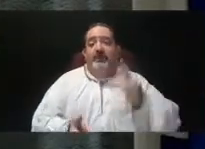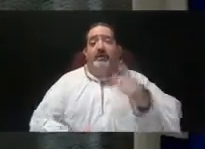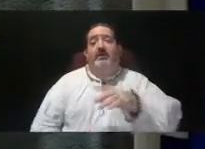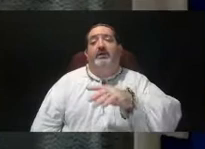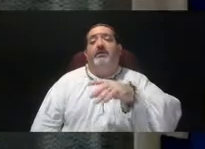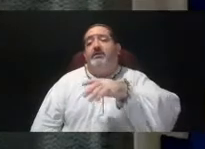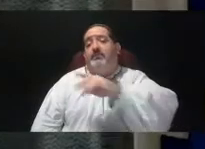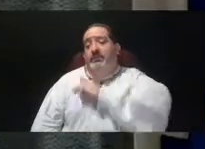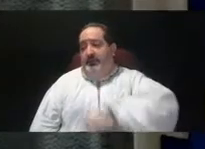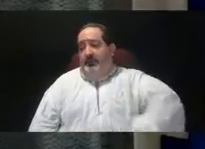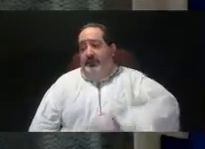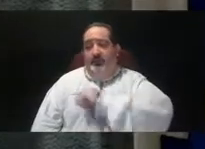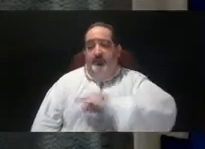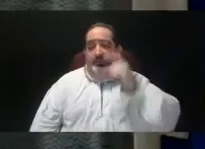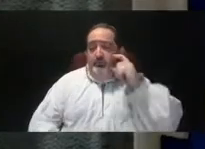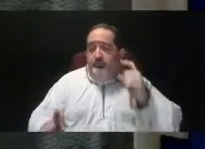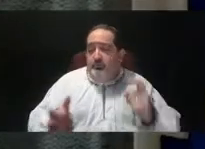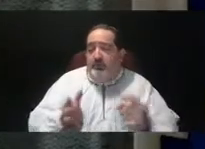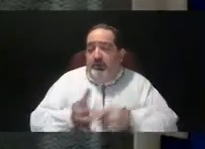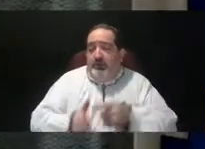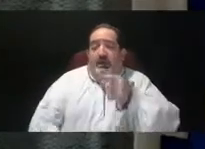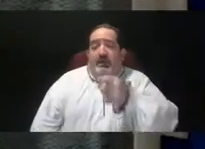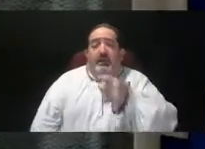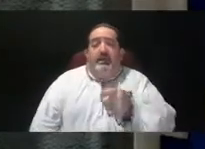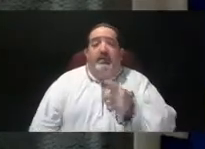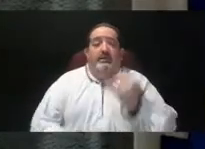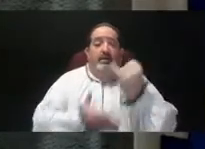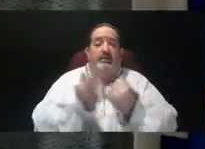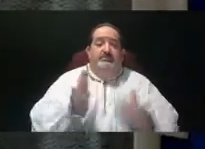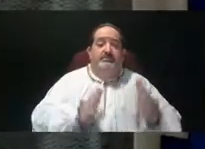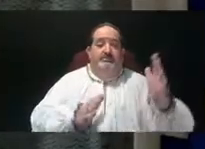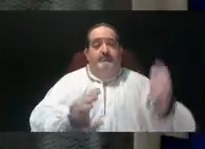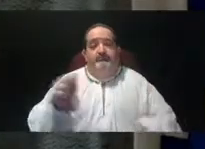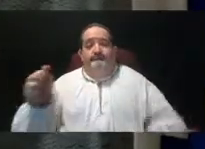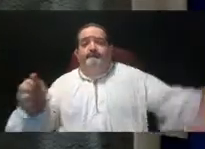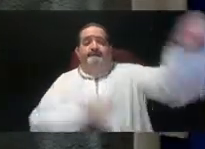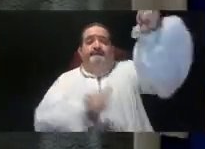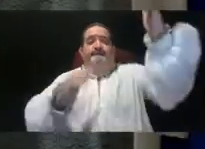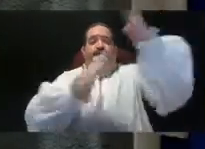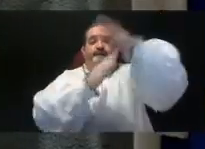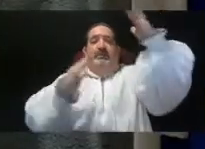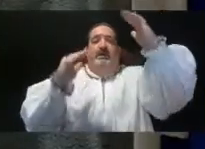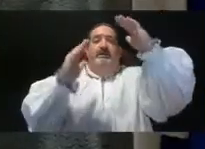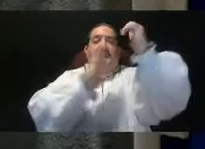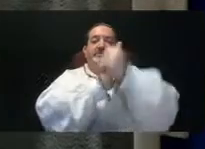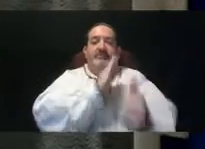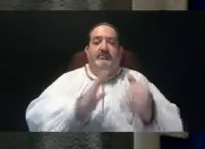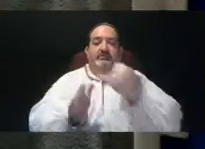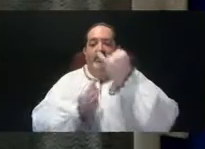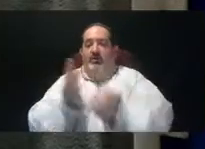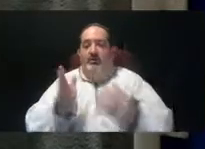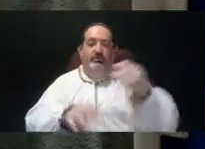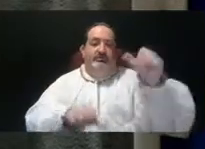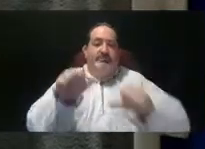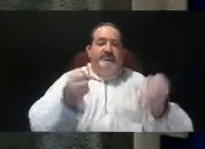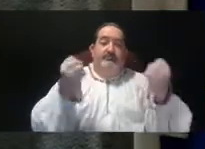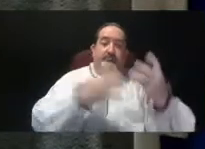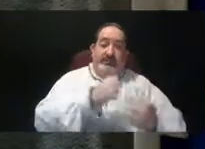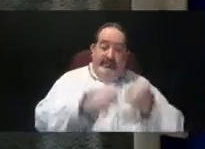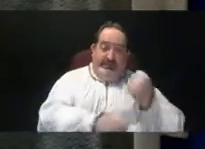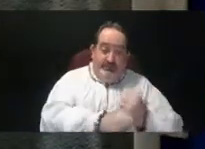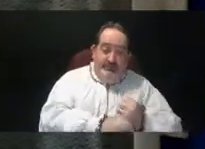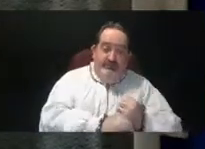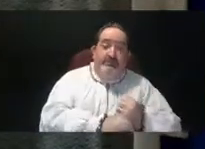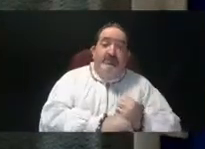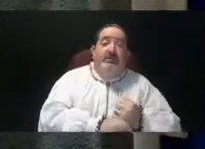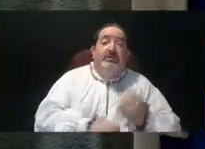of the crown that an artisan has displayed surpassing skill in some art or science for a span of years, and